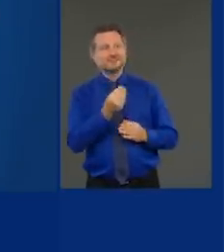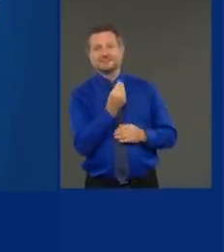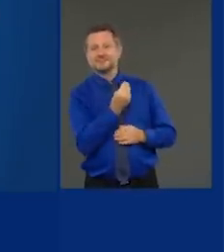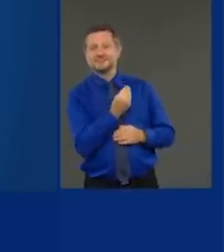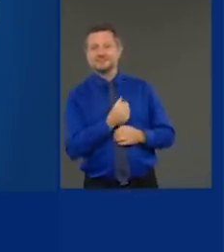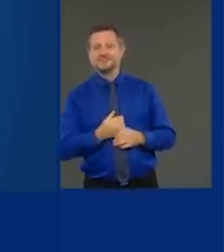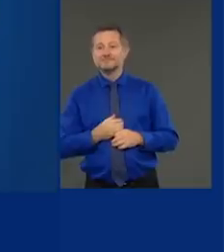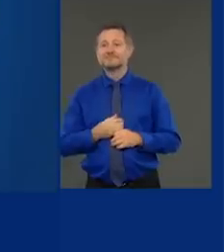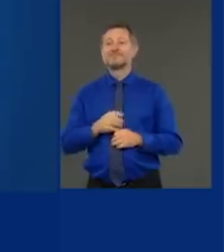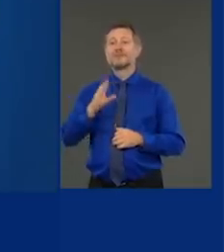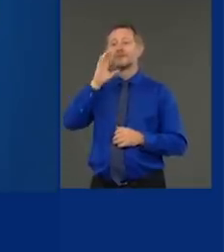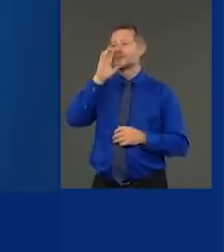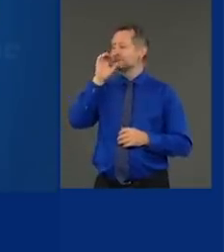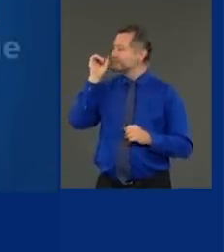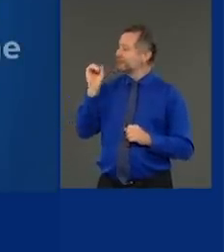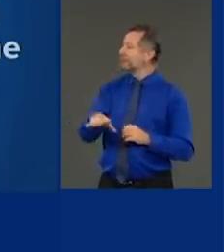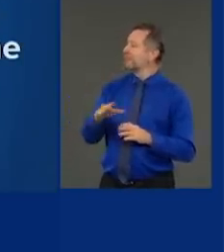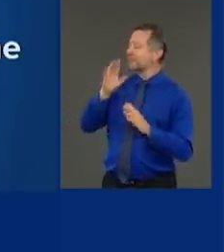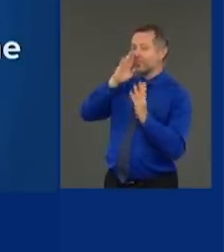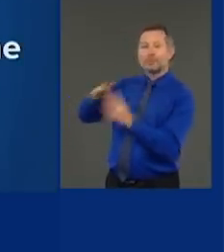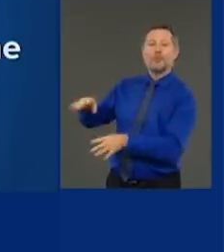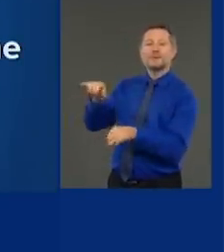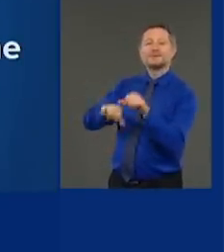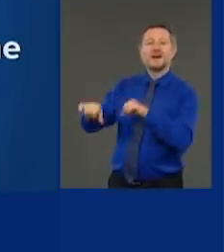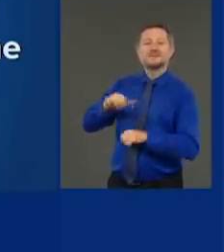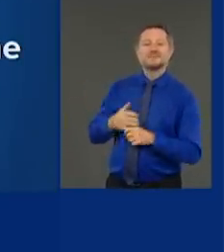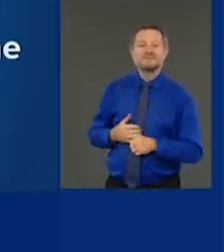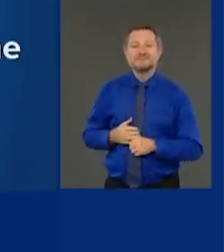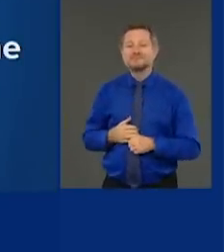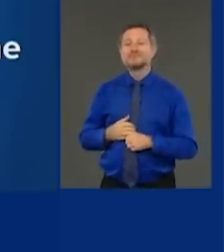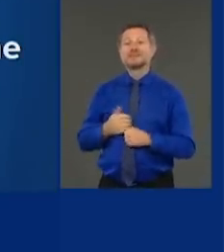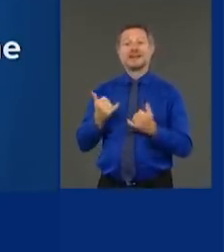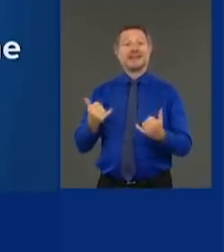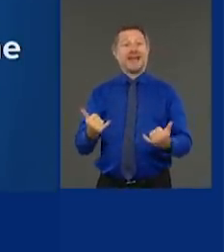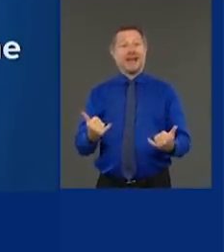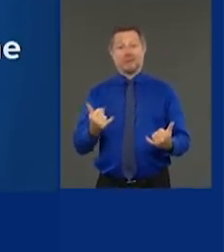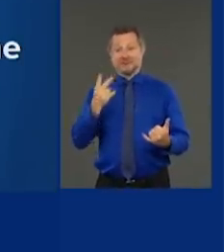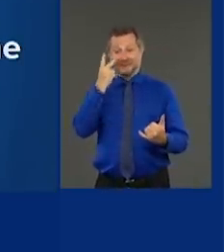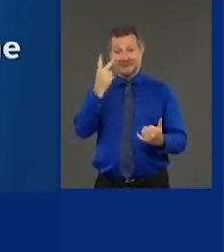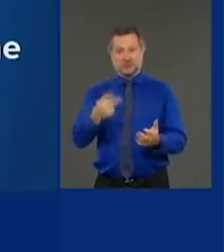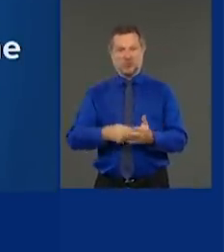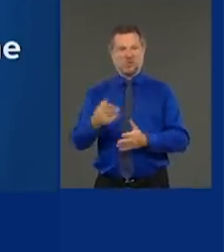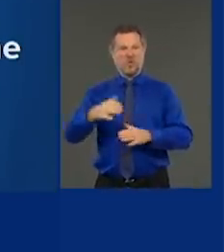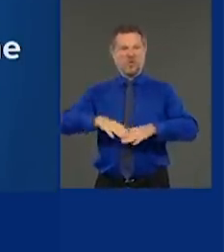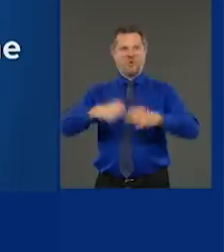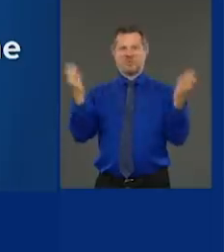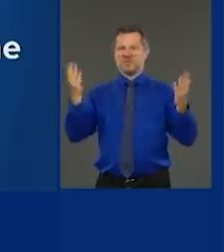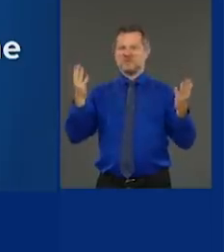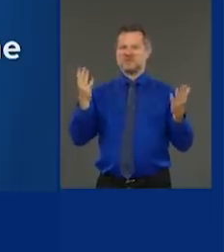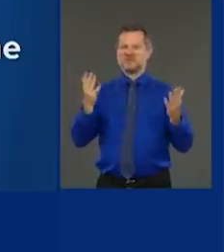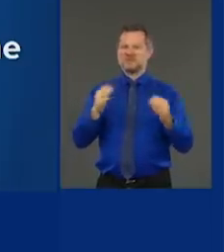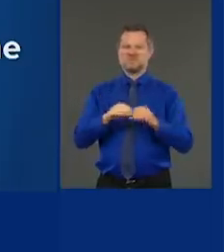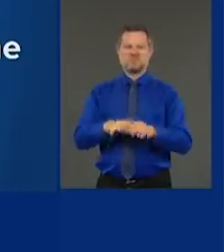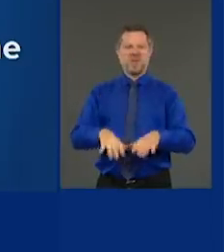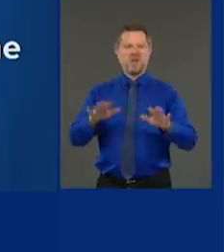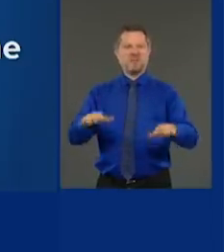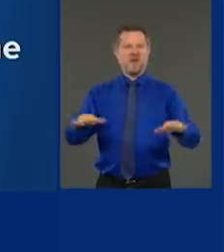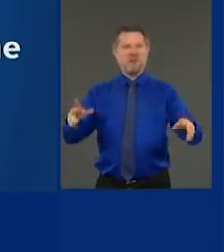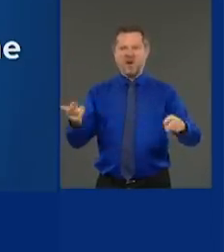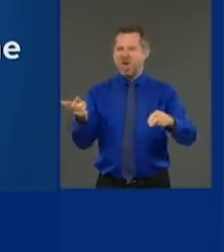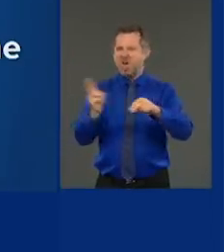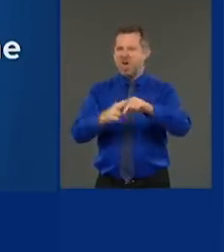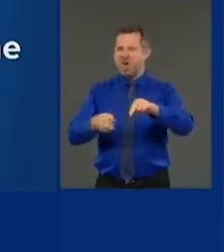It denied what they're saying now. The virus will spread if you do that. Tell the truth. The truth is it